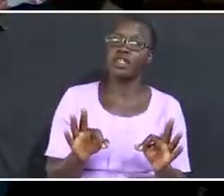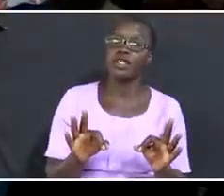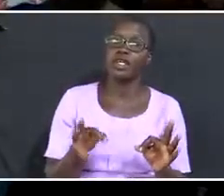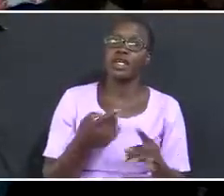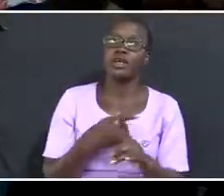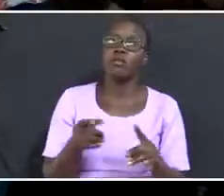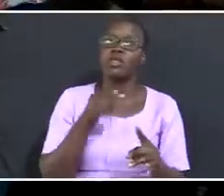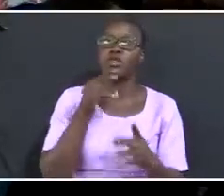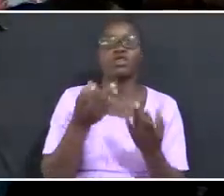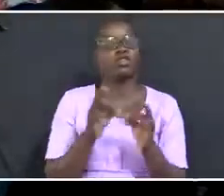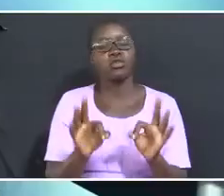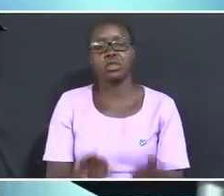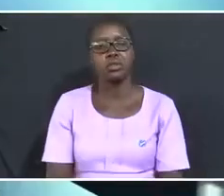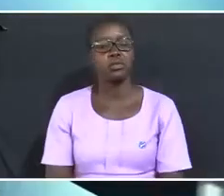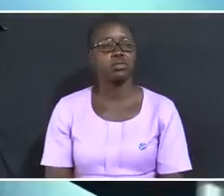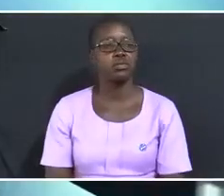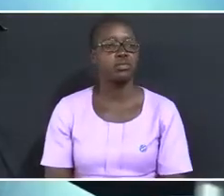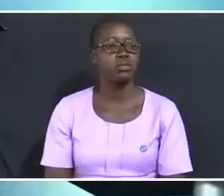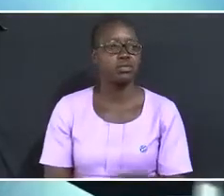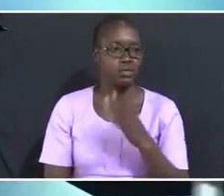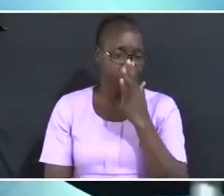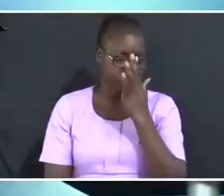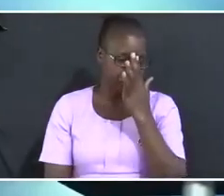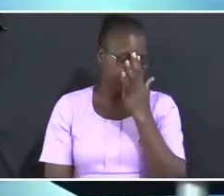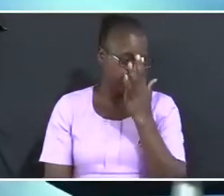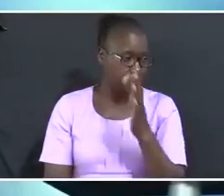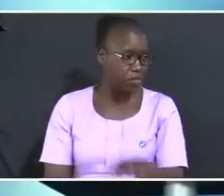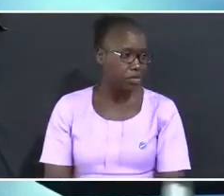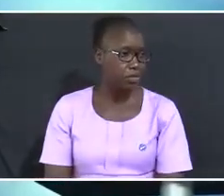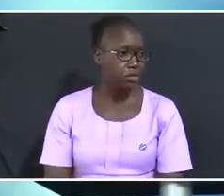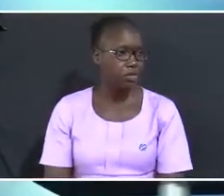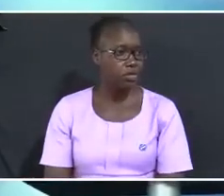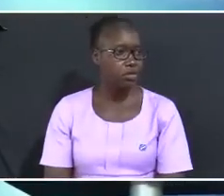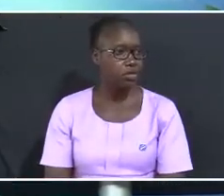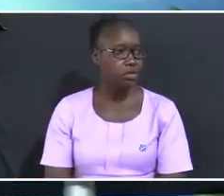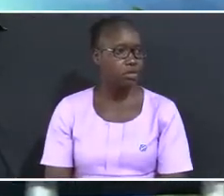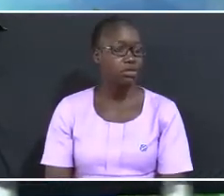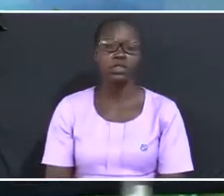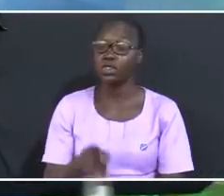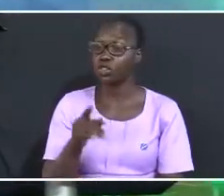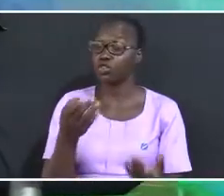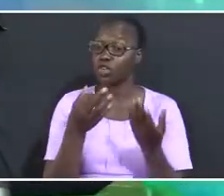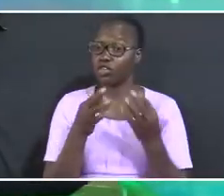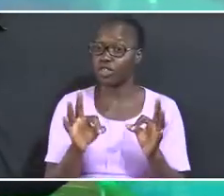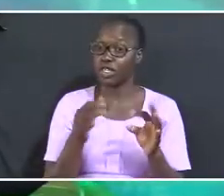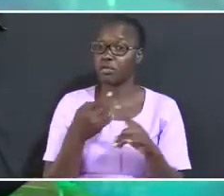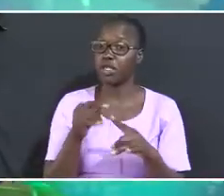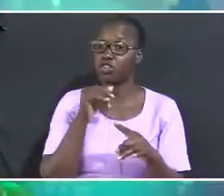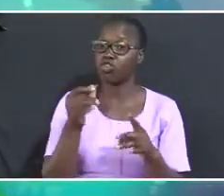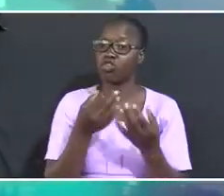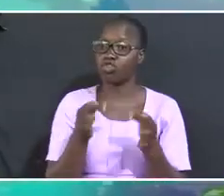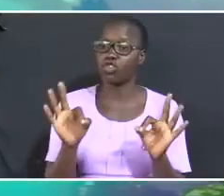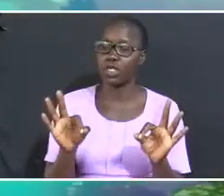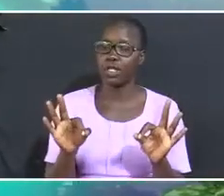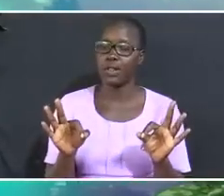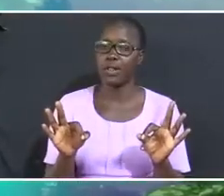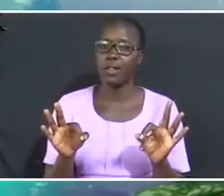but you are not free. That's the irony. You are free, but you are not free.